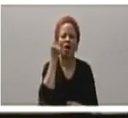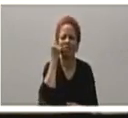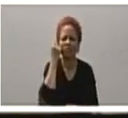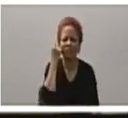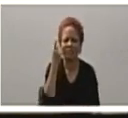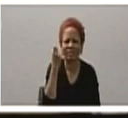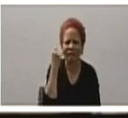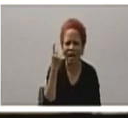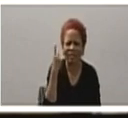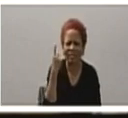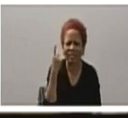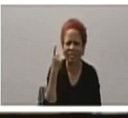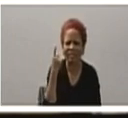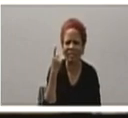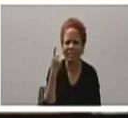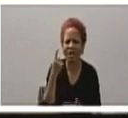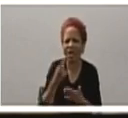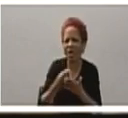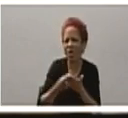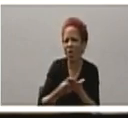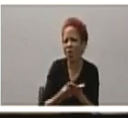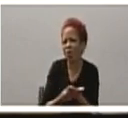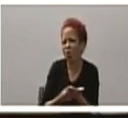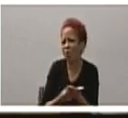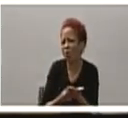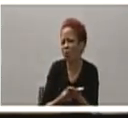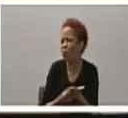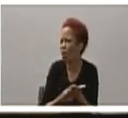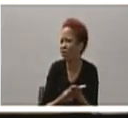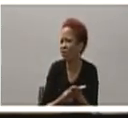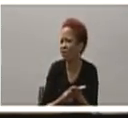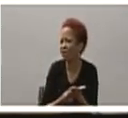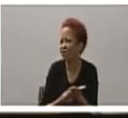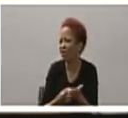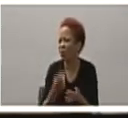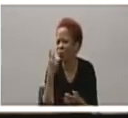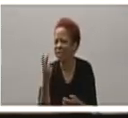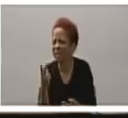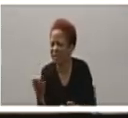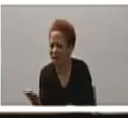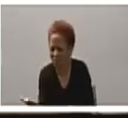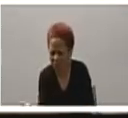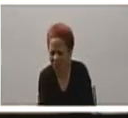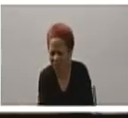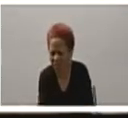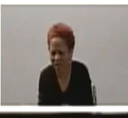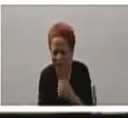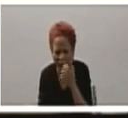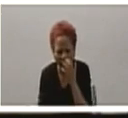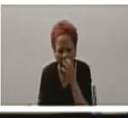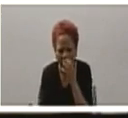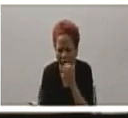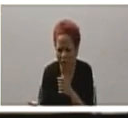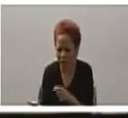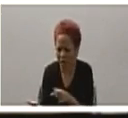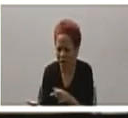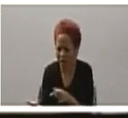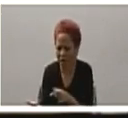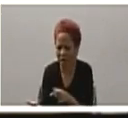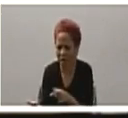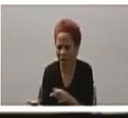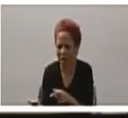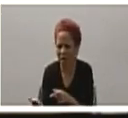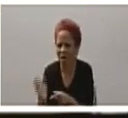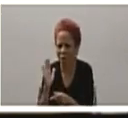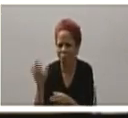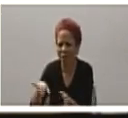remains is actually what does not remain. What we call remains is exactly what is